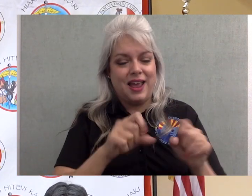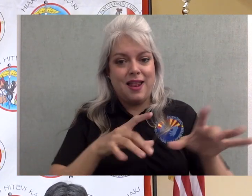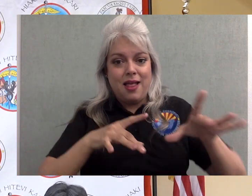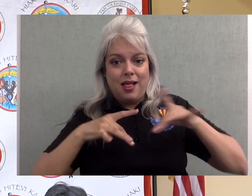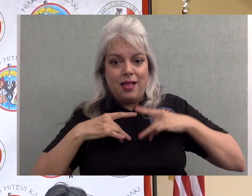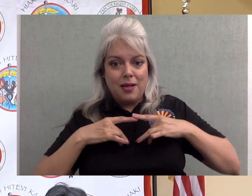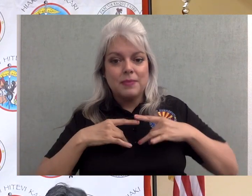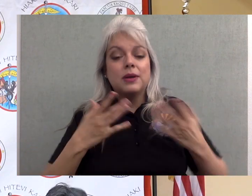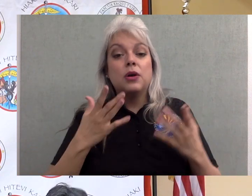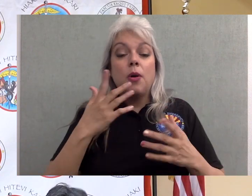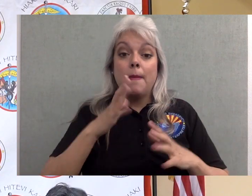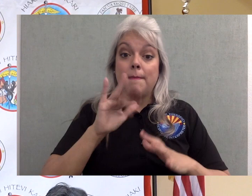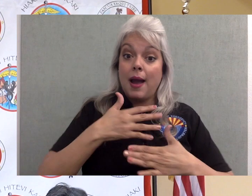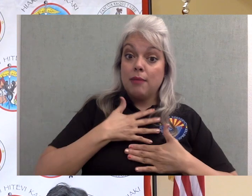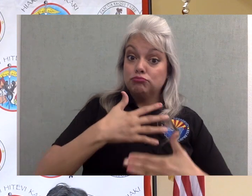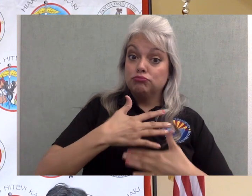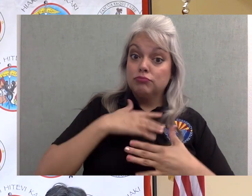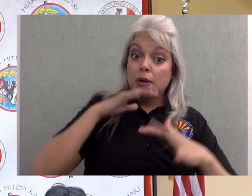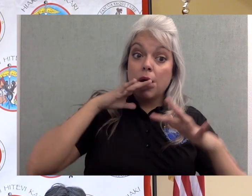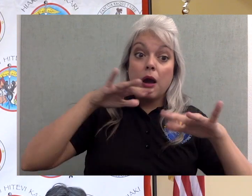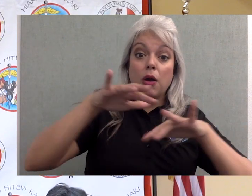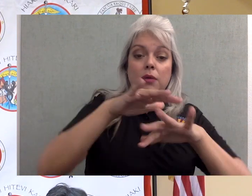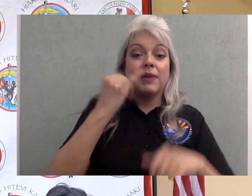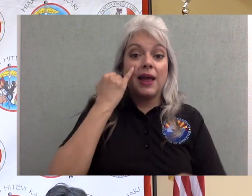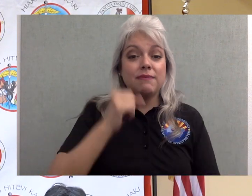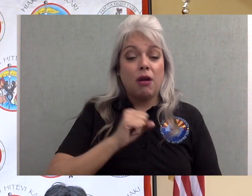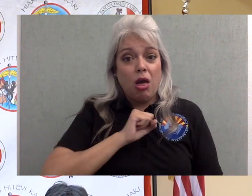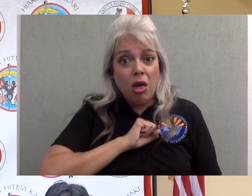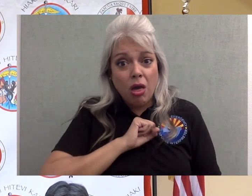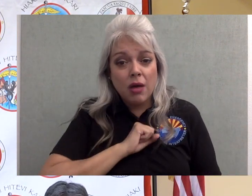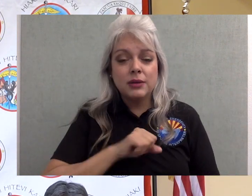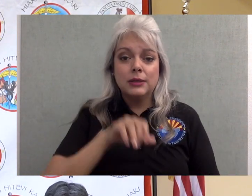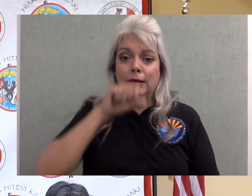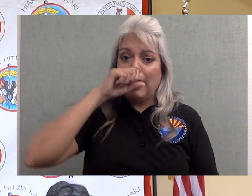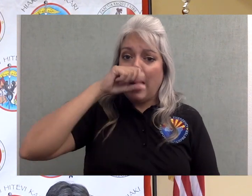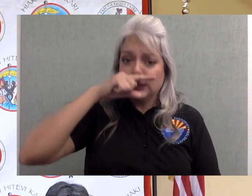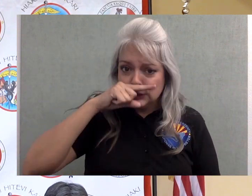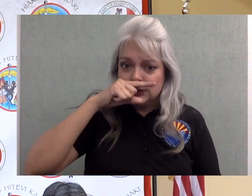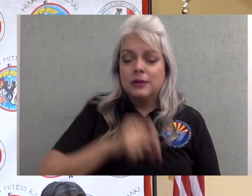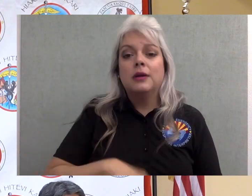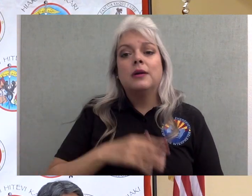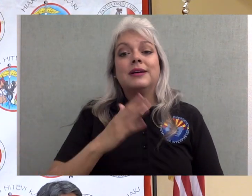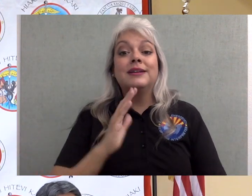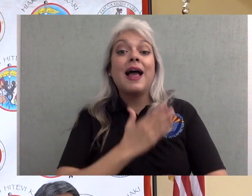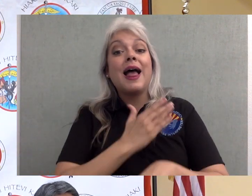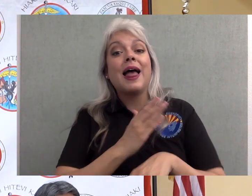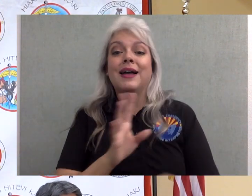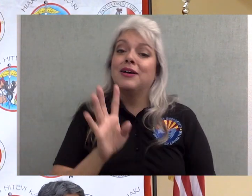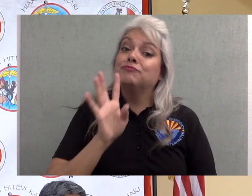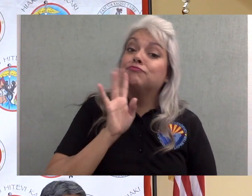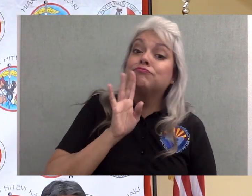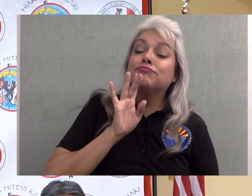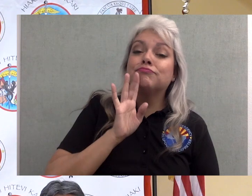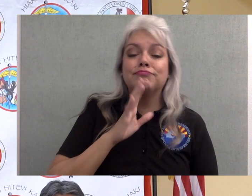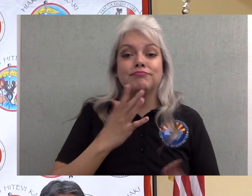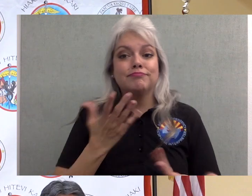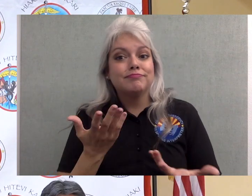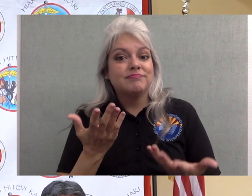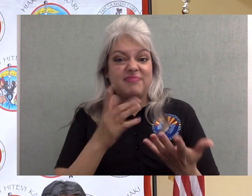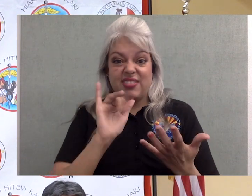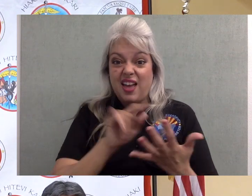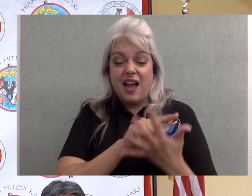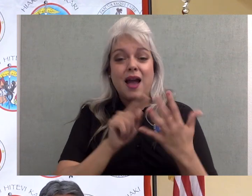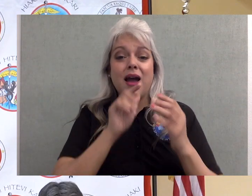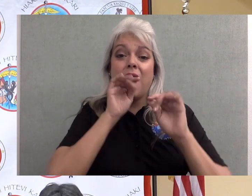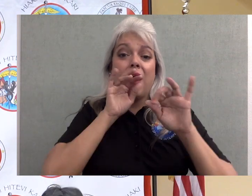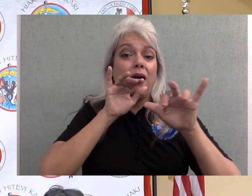when an infected person coughs, sneezes, breathes, sings, or talks. So you may have no